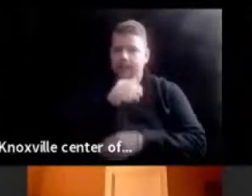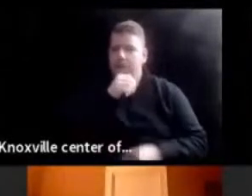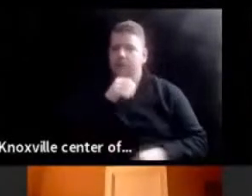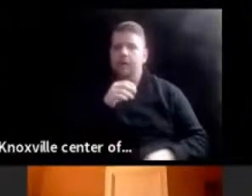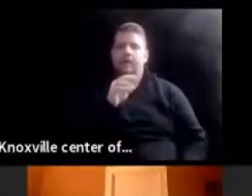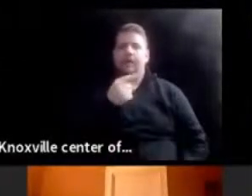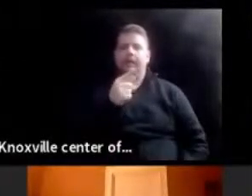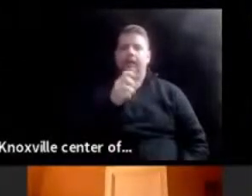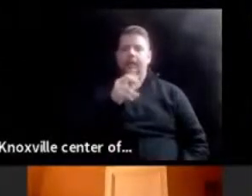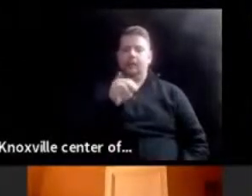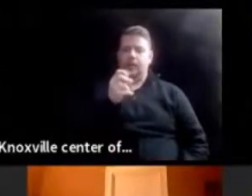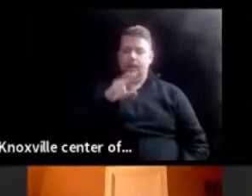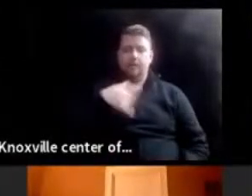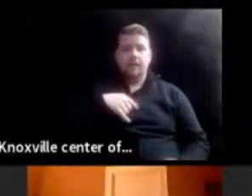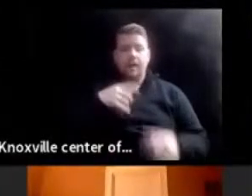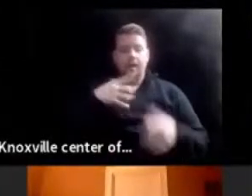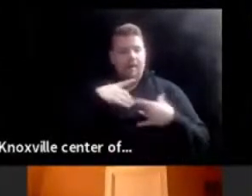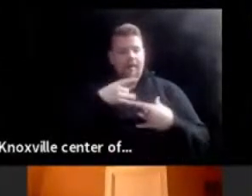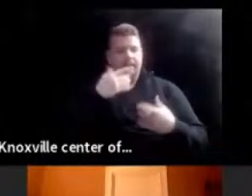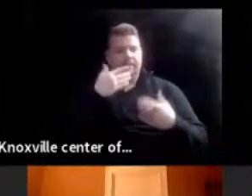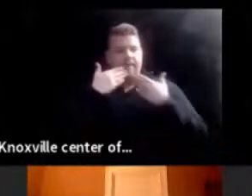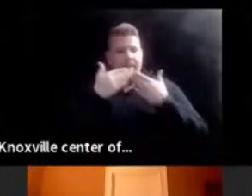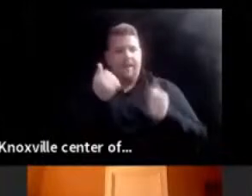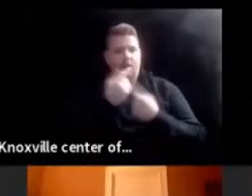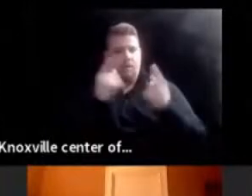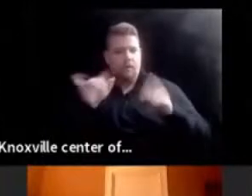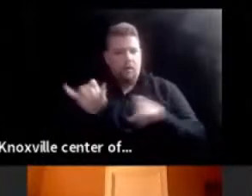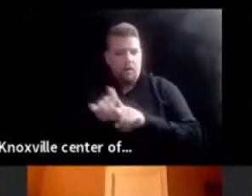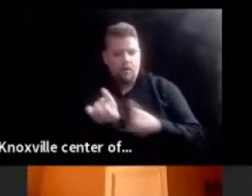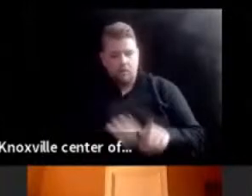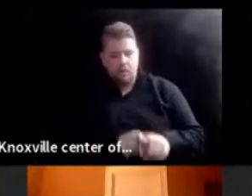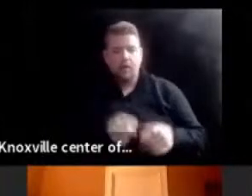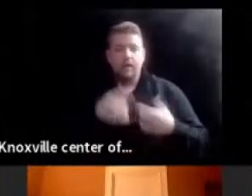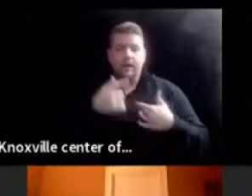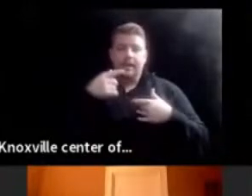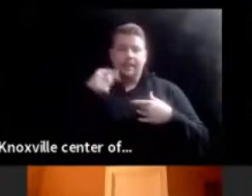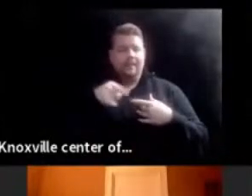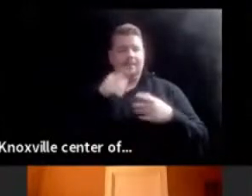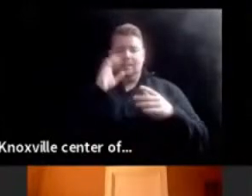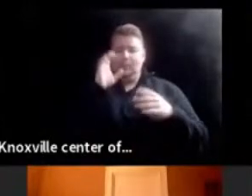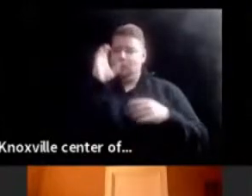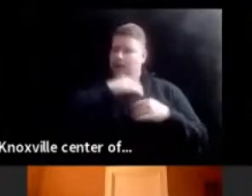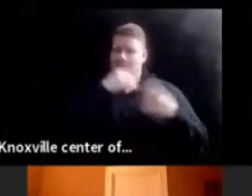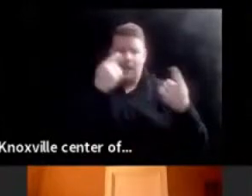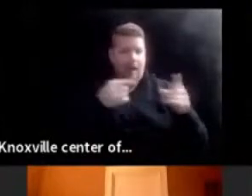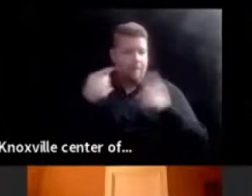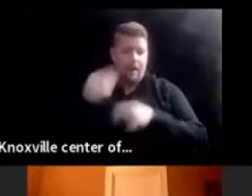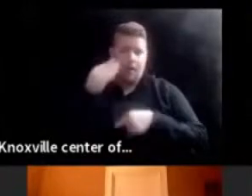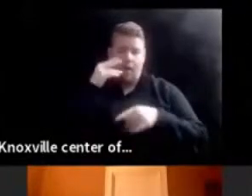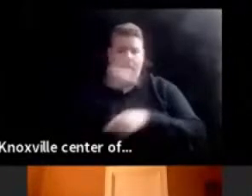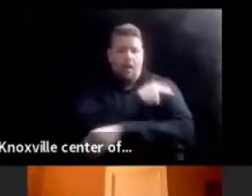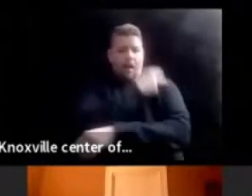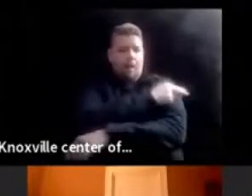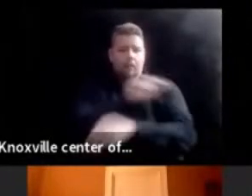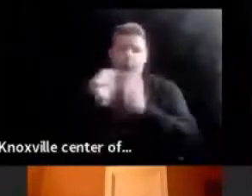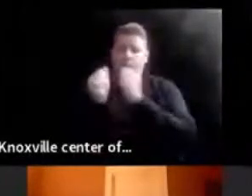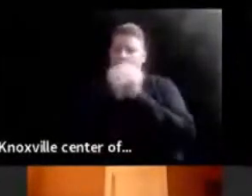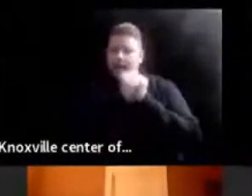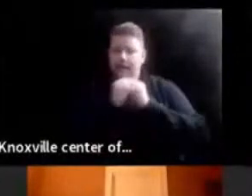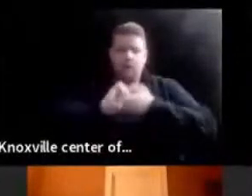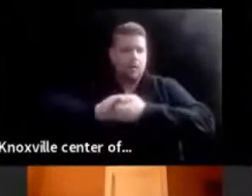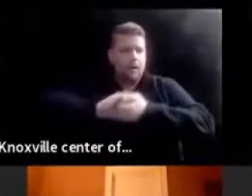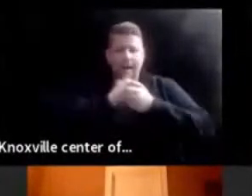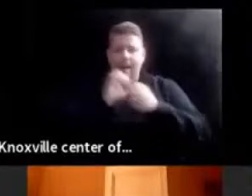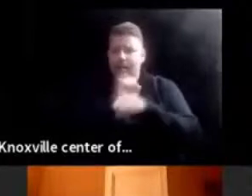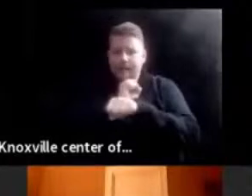I'd just like to add my thanks too. This has been unprecedented. I know the hospitals have worked really well together, and